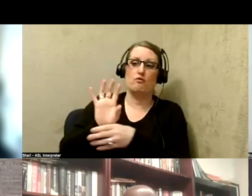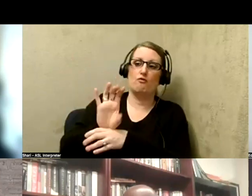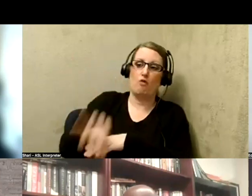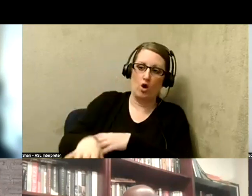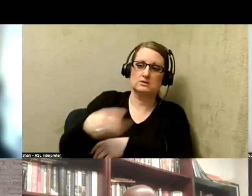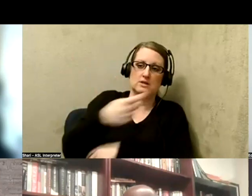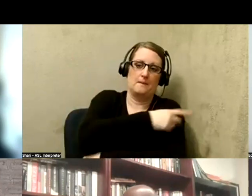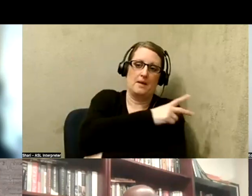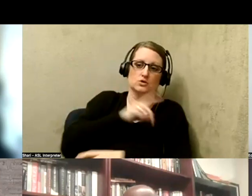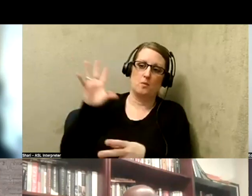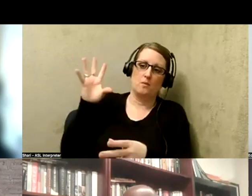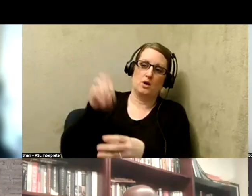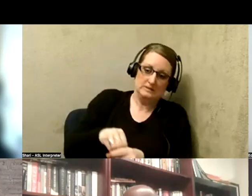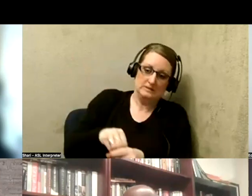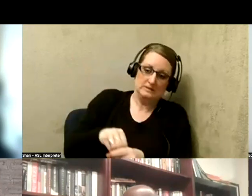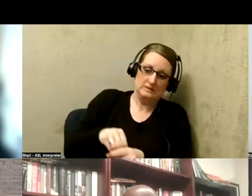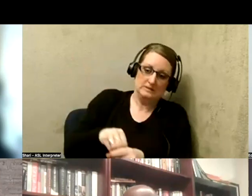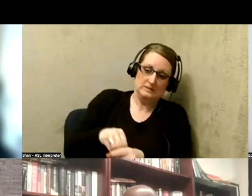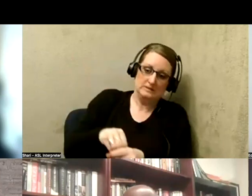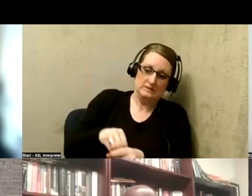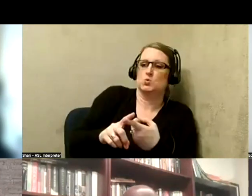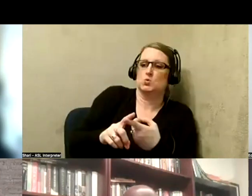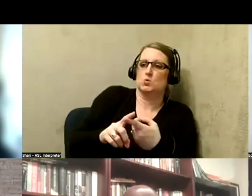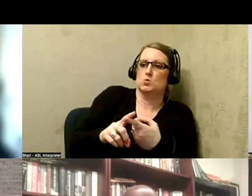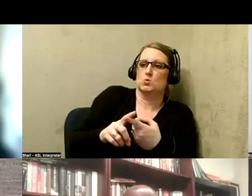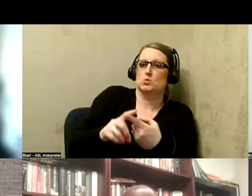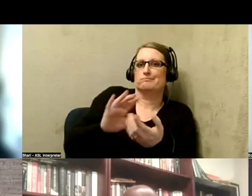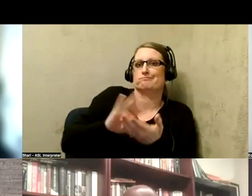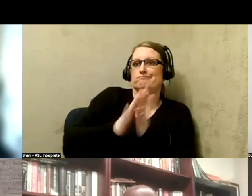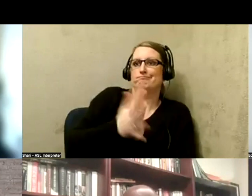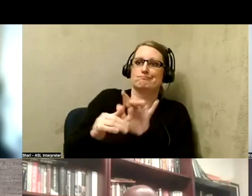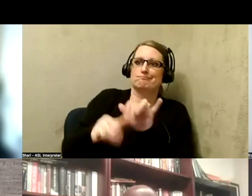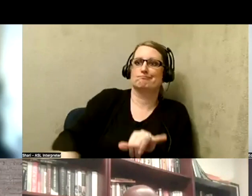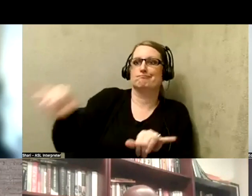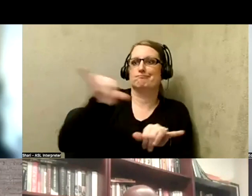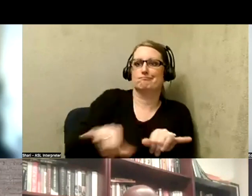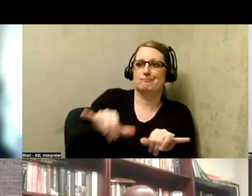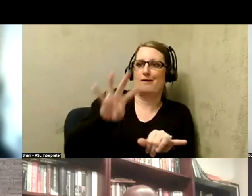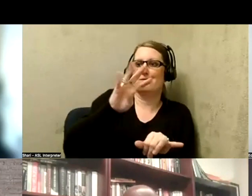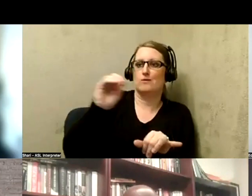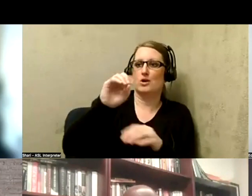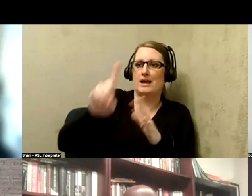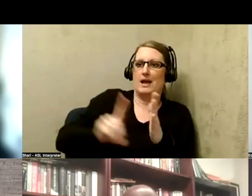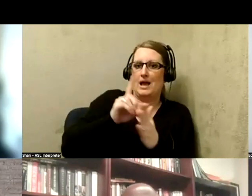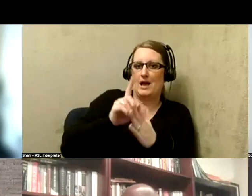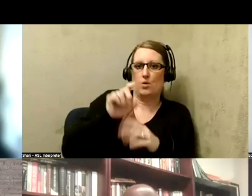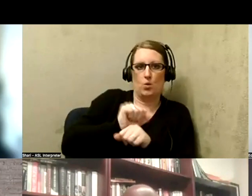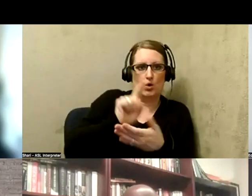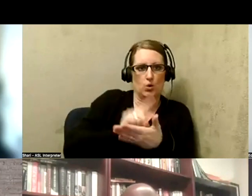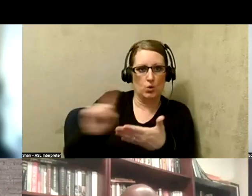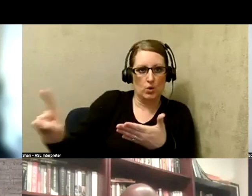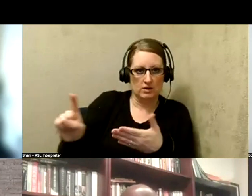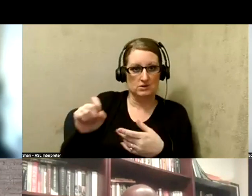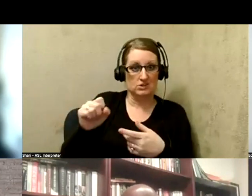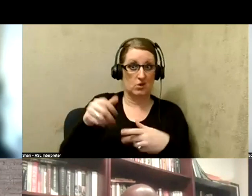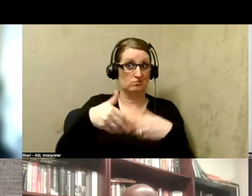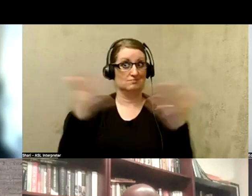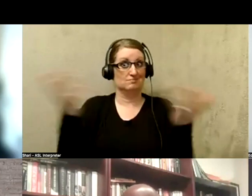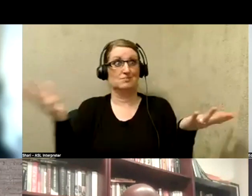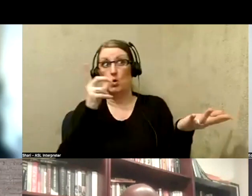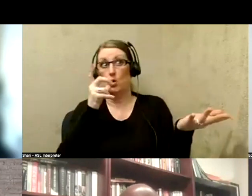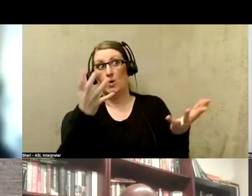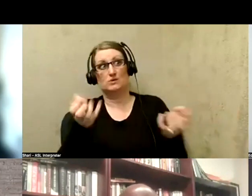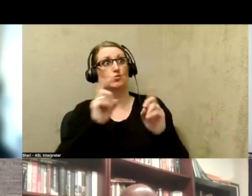in the economy quicker to conform our work week? So I'm just going to toss that out there for whoever would like